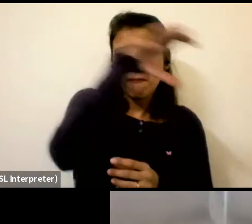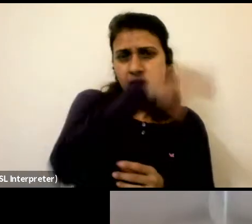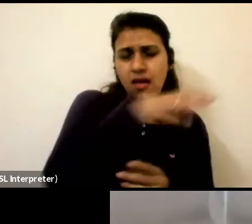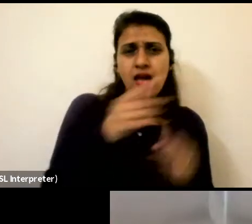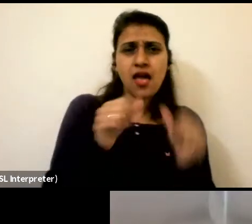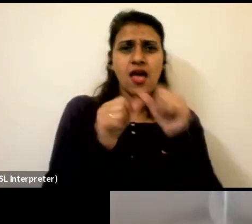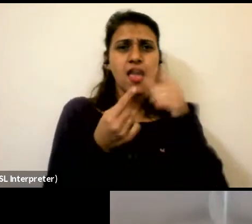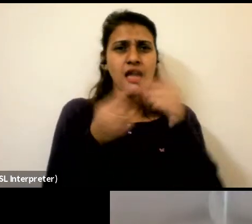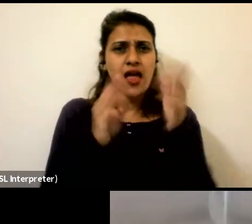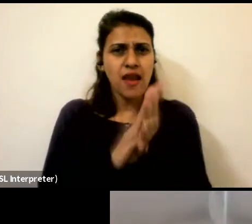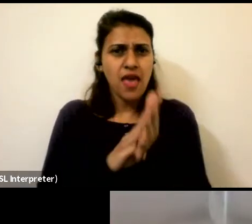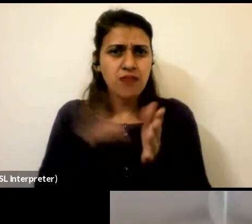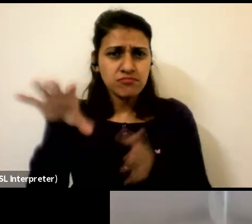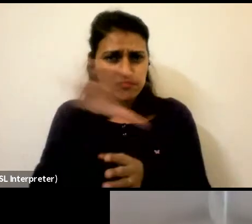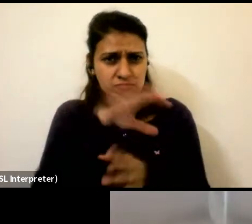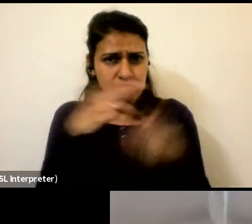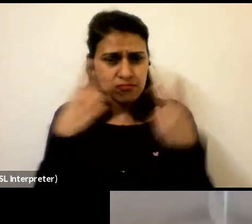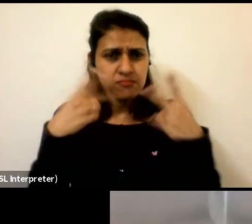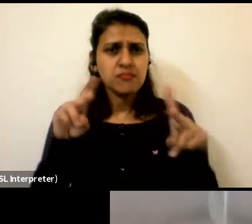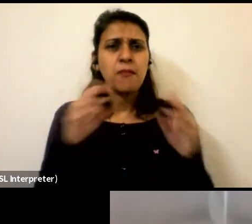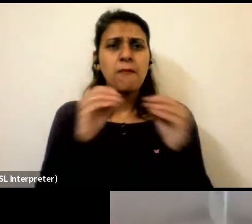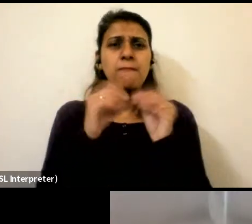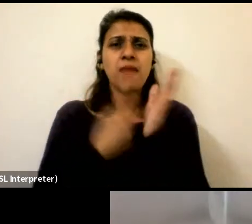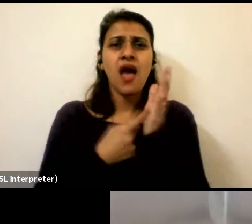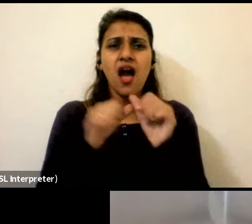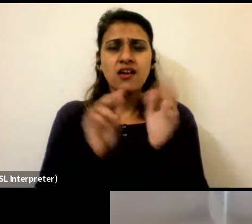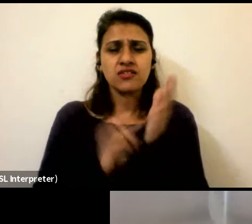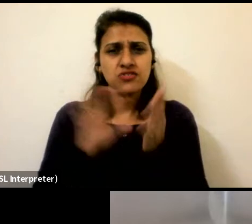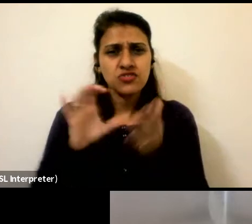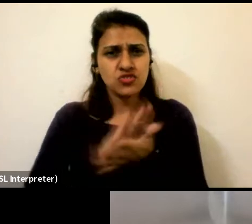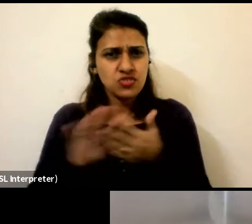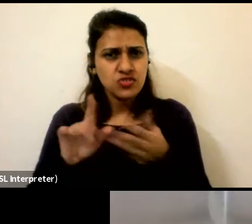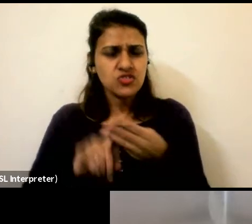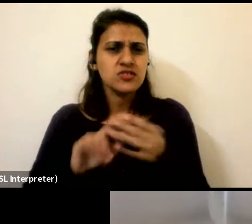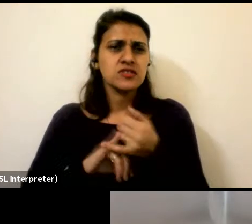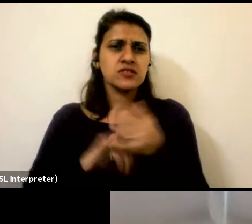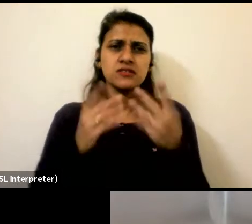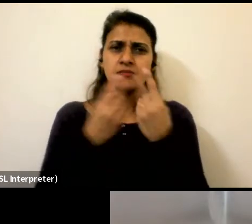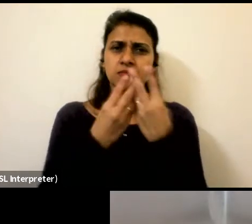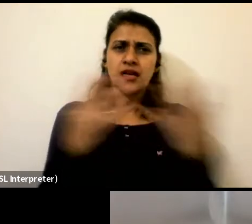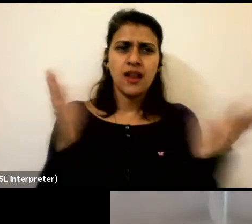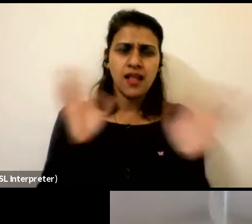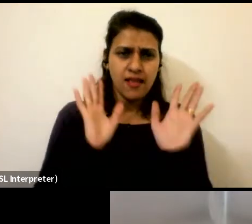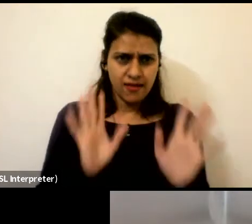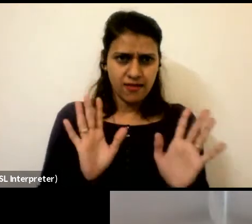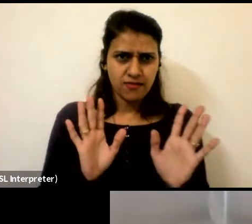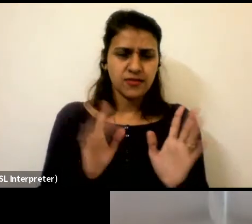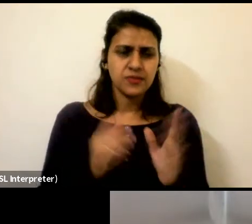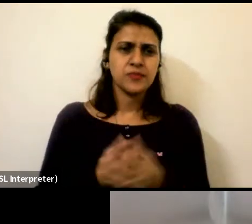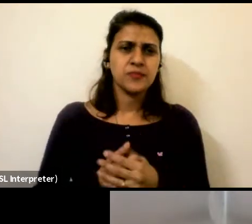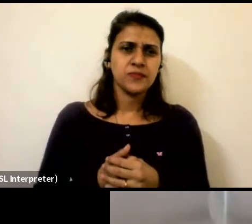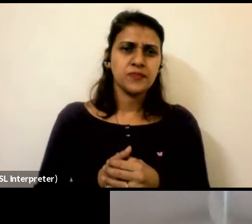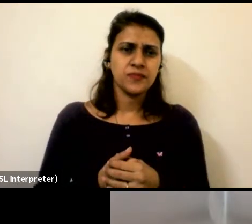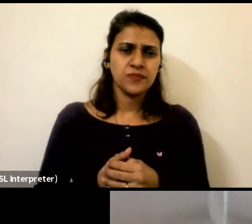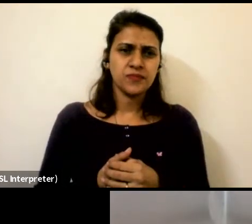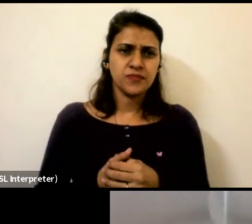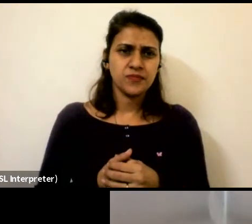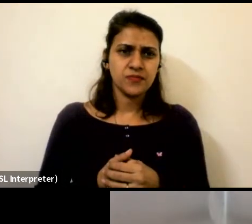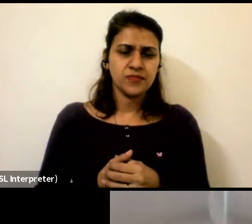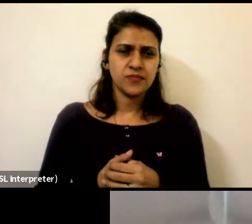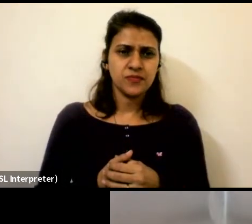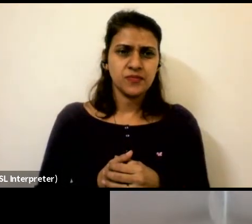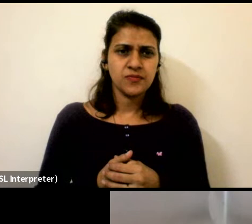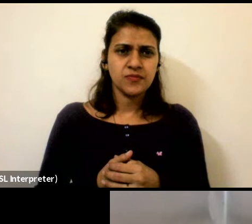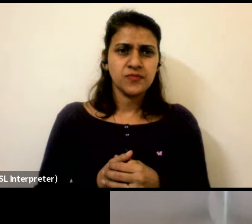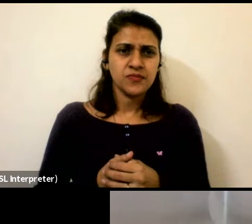ATMs, and you had two kinds of people that you were serving. One were employees, very large